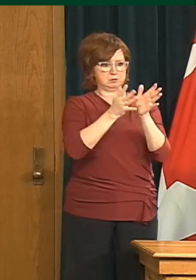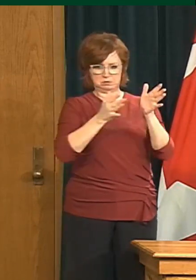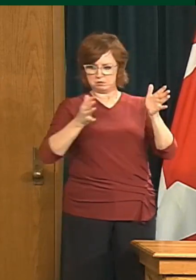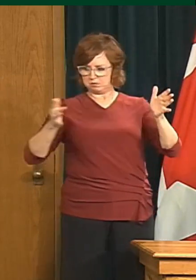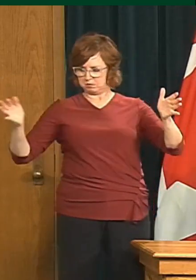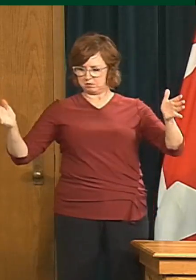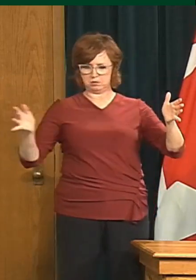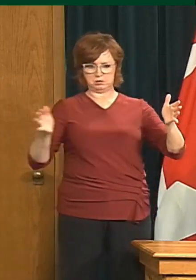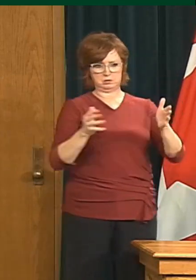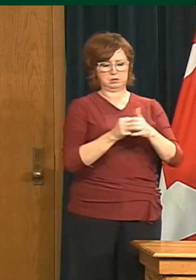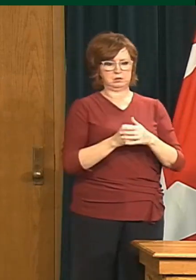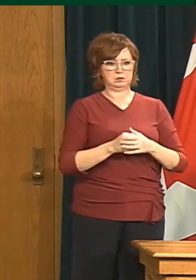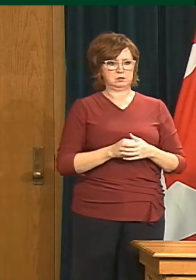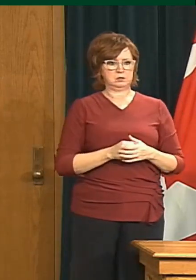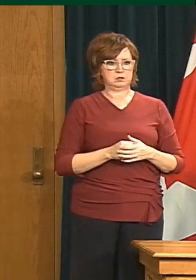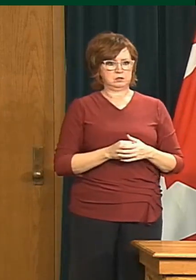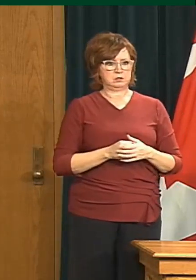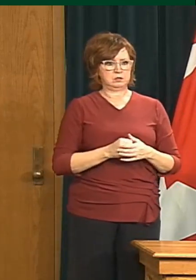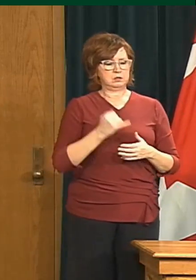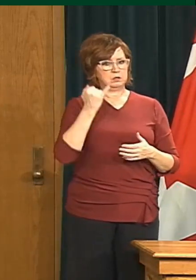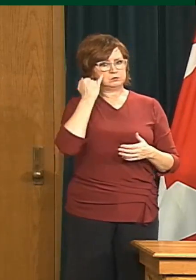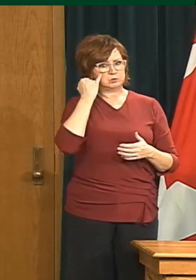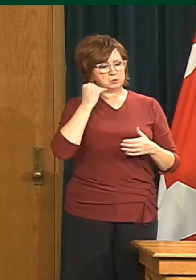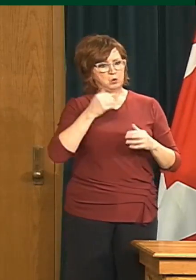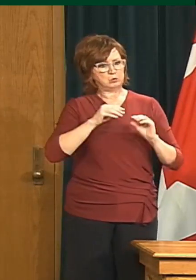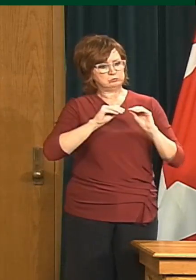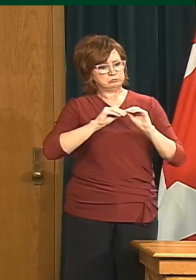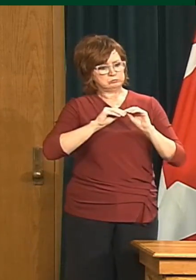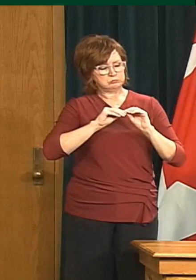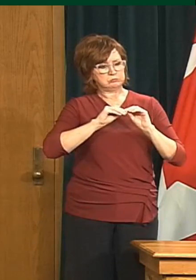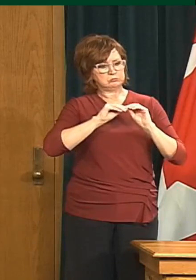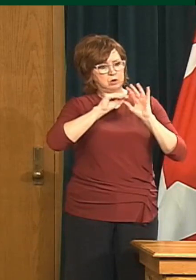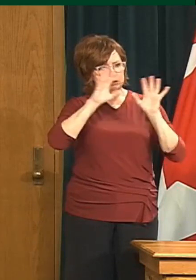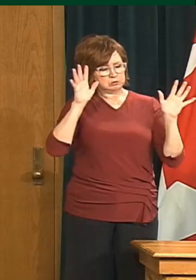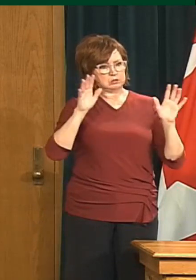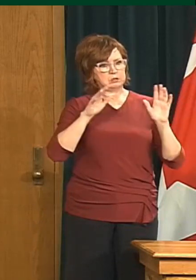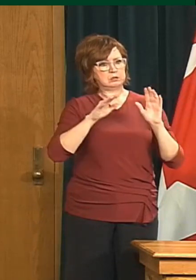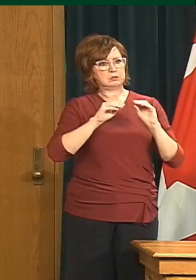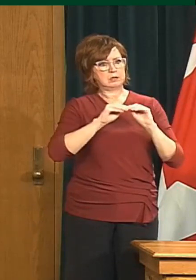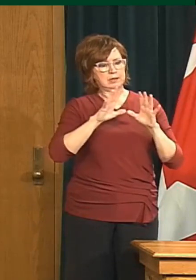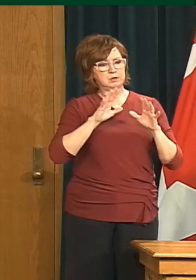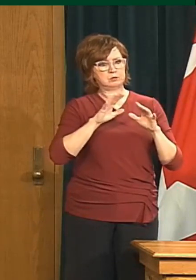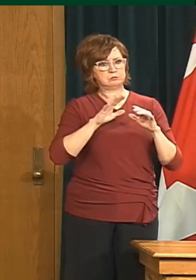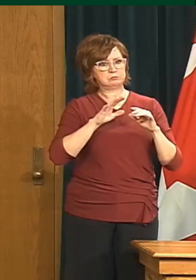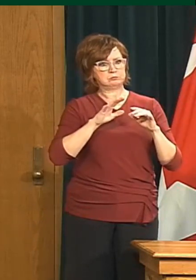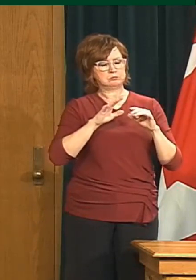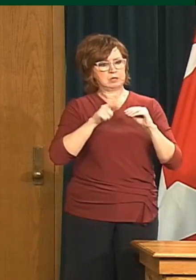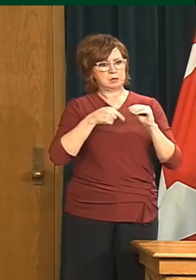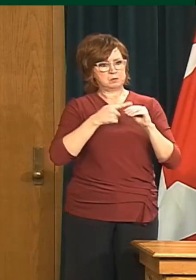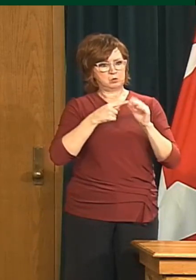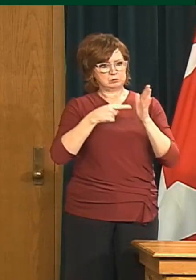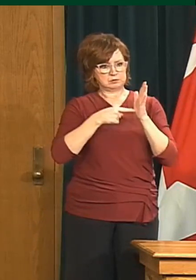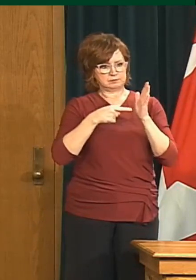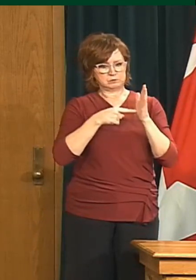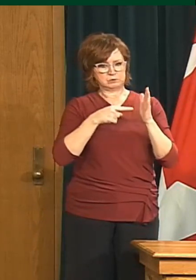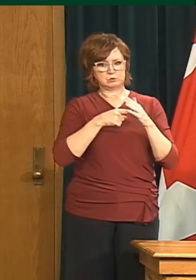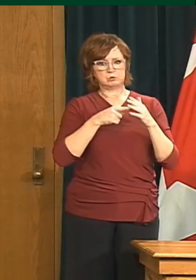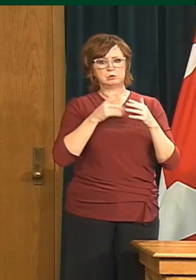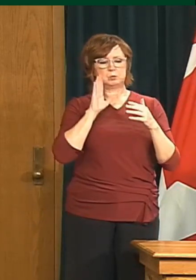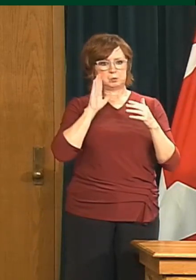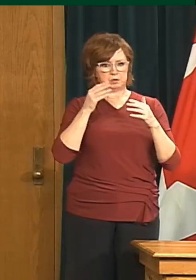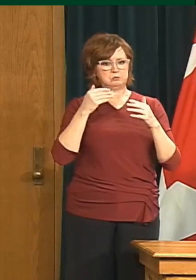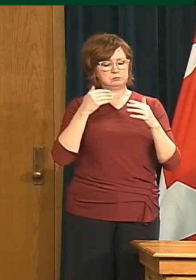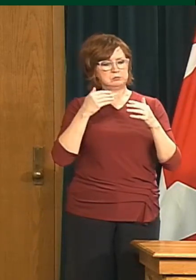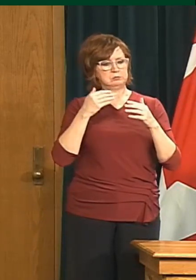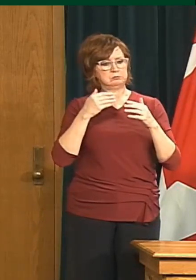adjust to this? If you're being open and direct about how big the deficit's going to be this year, surely there is some idea, at least in broad strokes, in